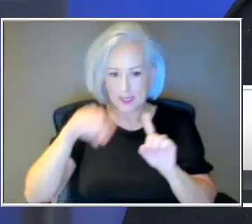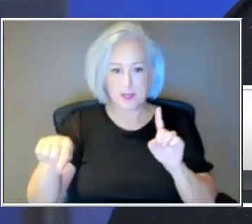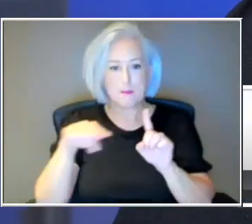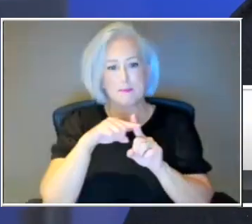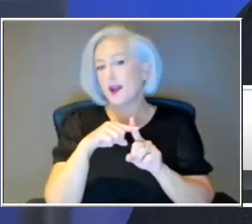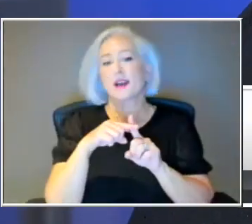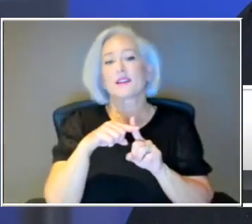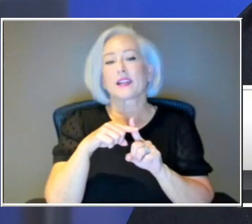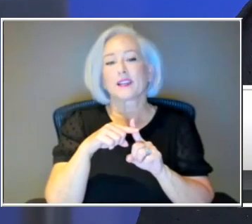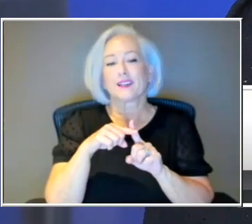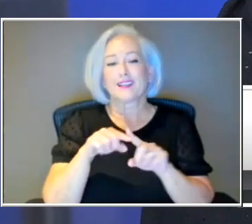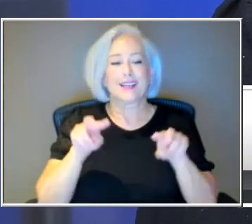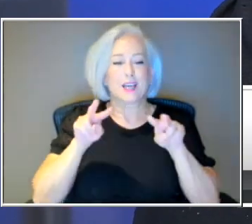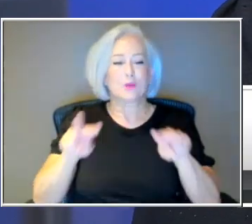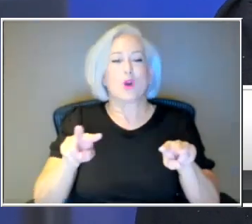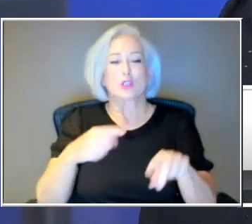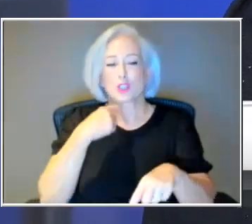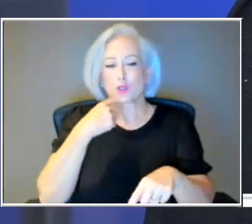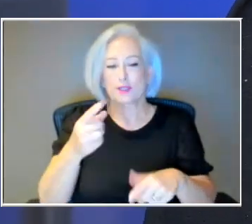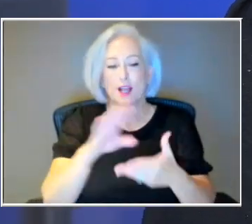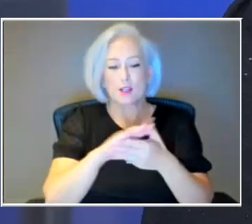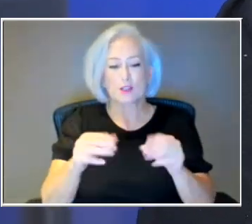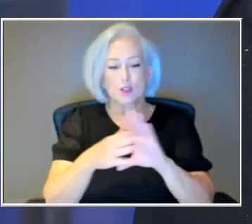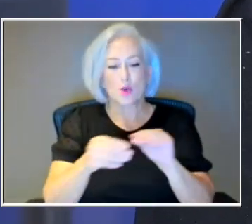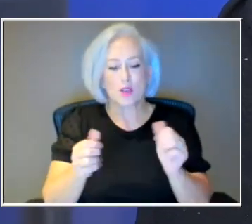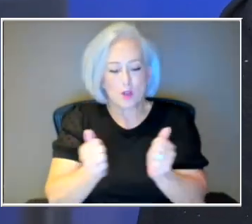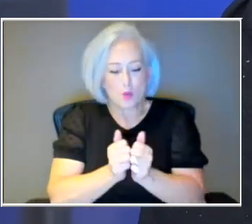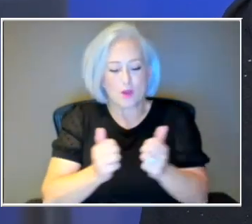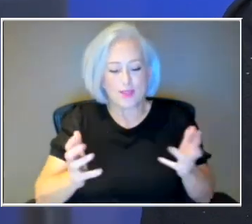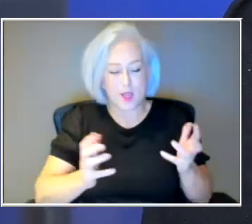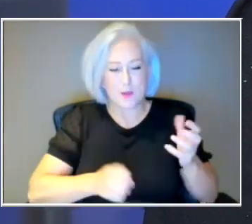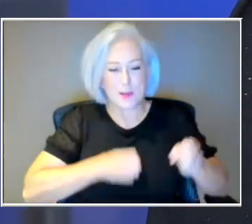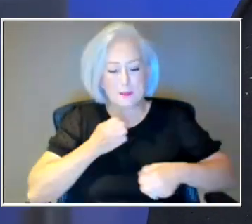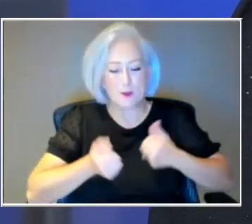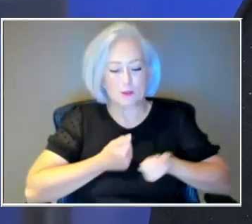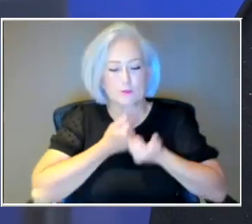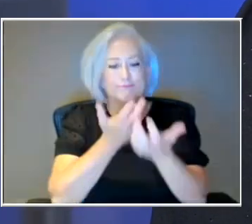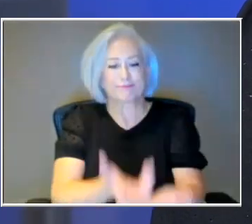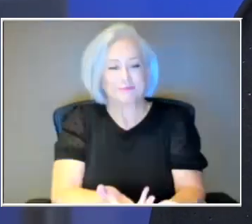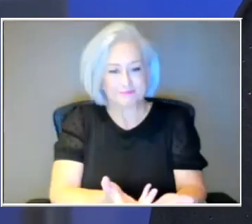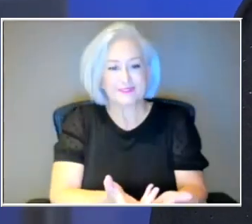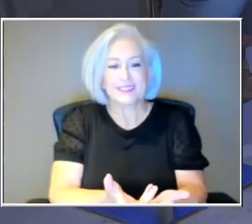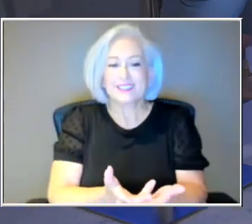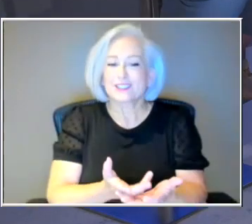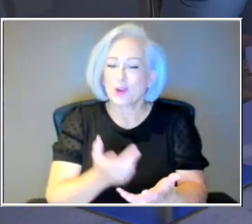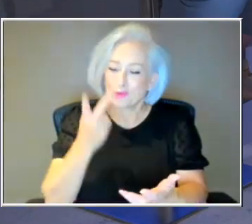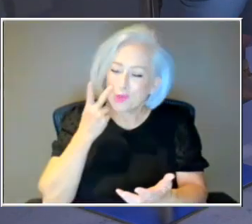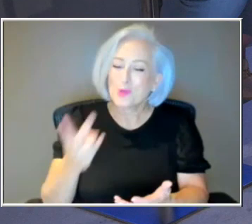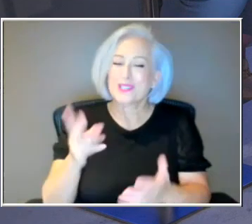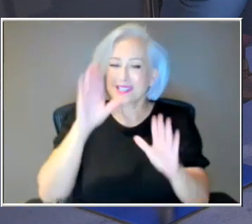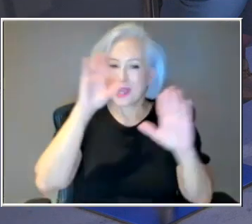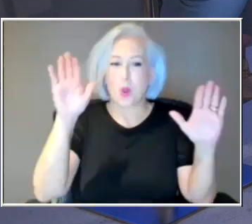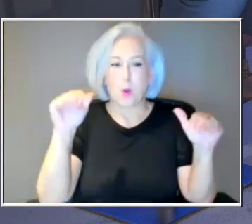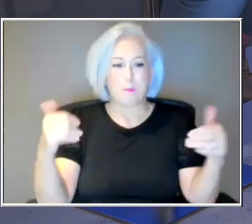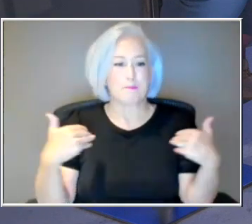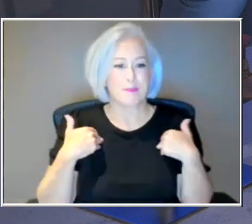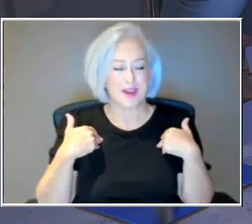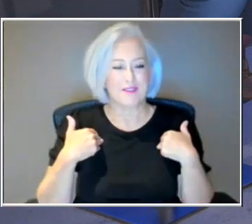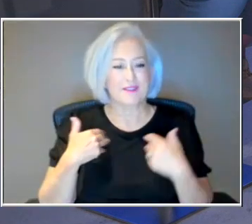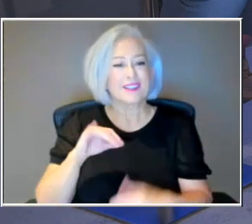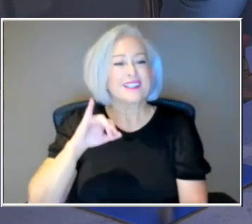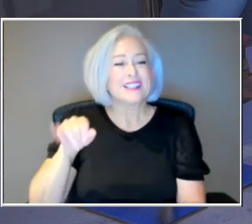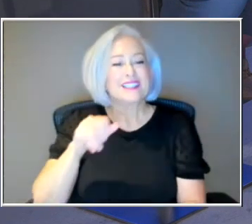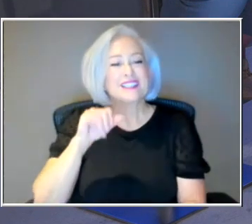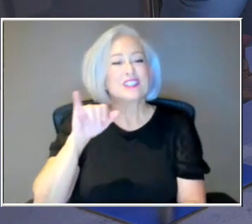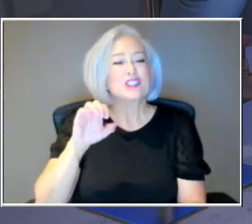getting emotional today. And so that hope is there and not giving up. Jamie, what do you want people to take away from